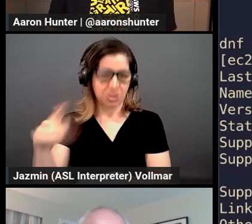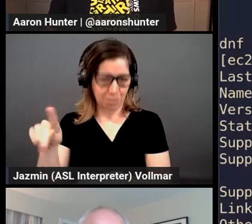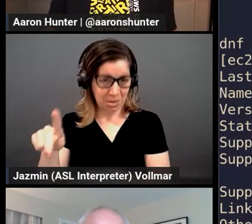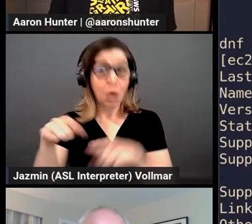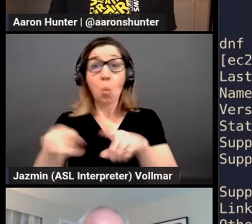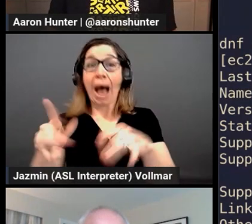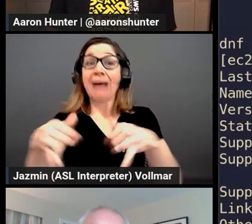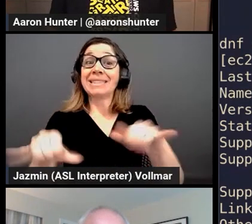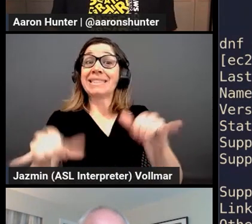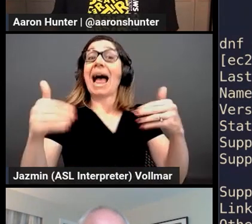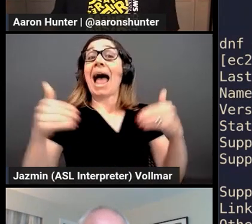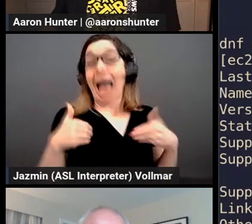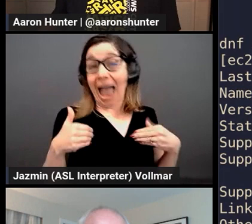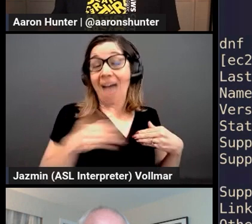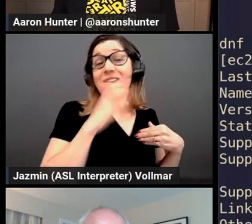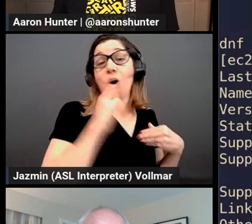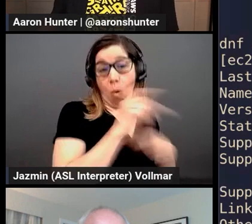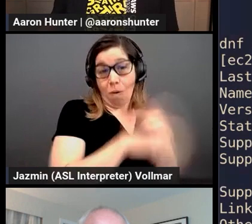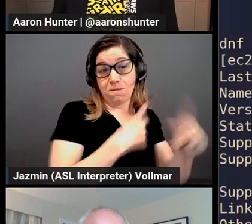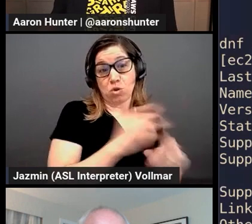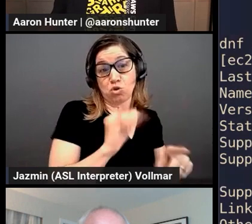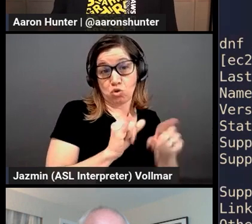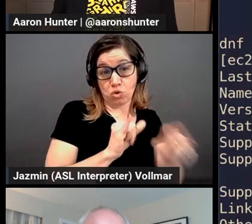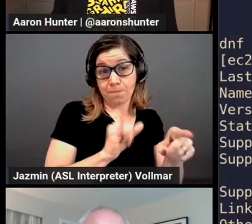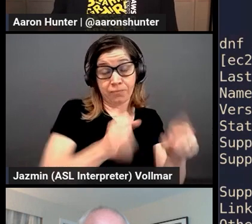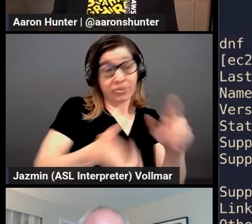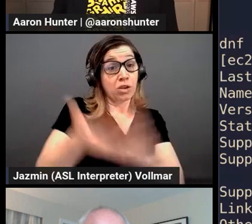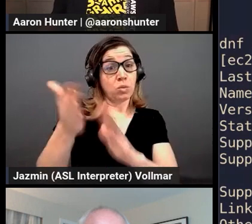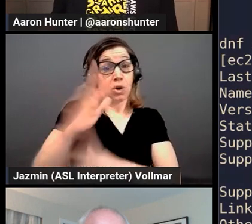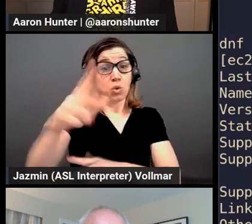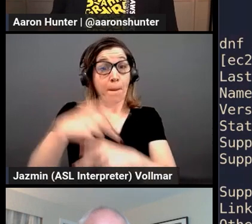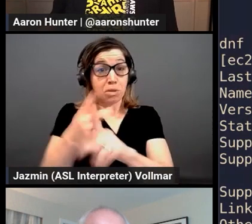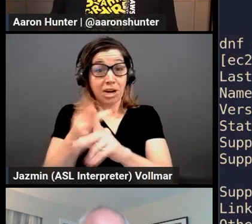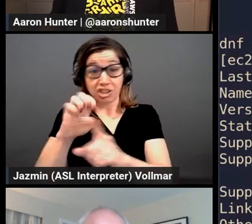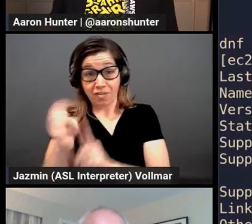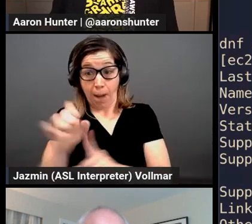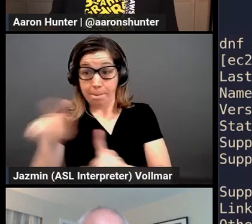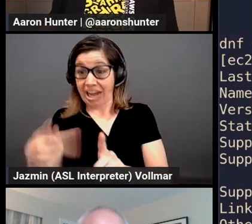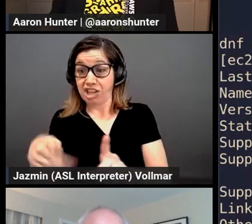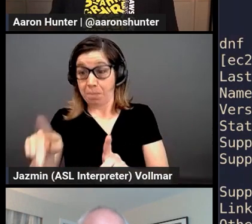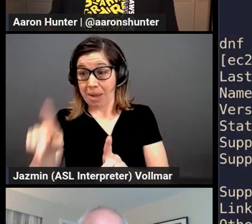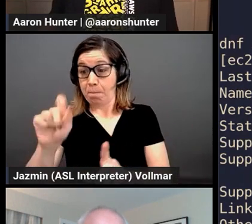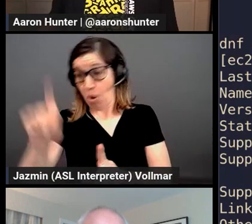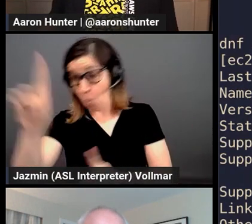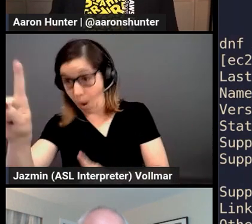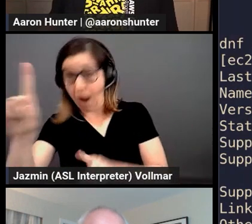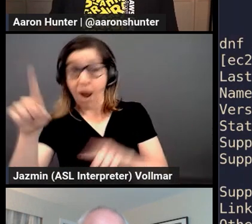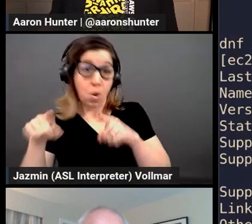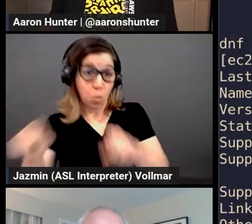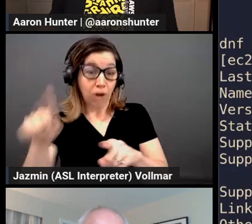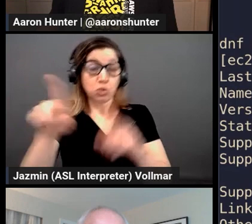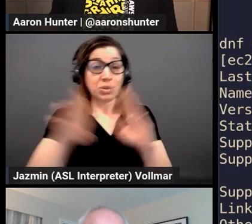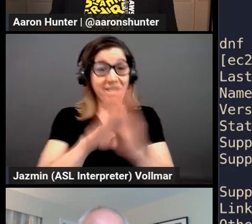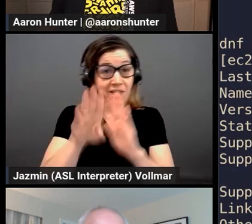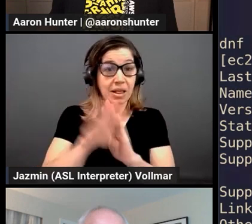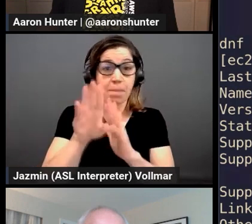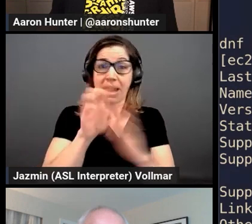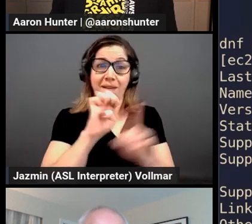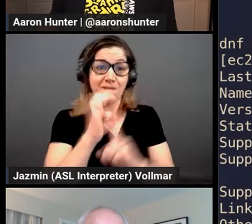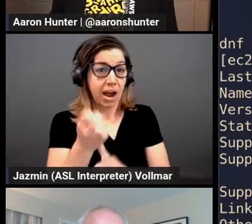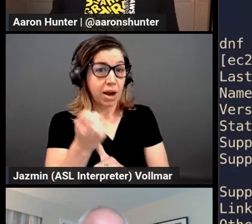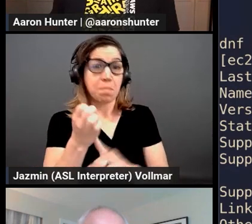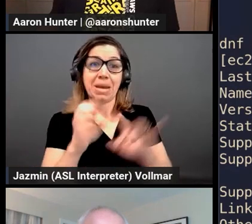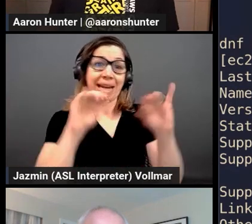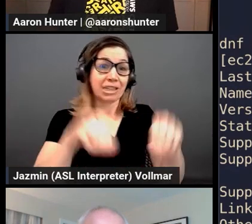have the older version available. So you can do things like run your production environment on PHP 8.1 while your development environment is